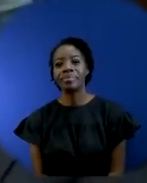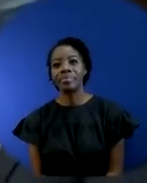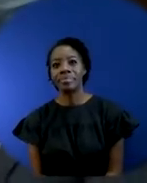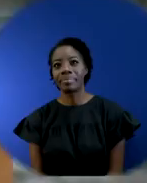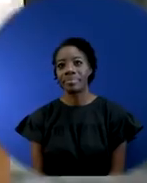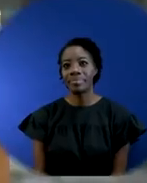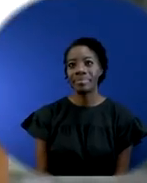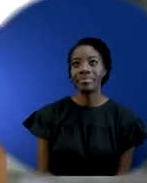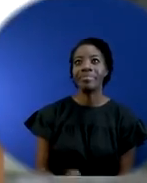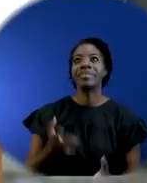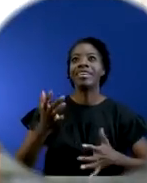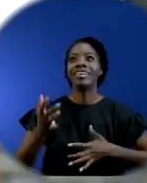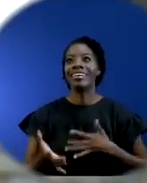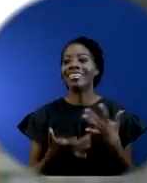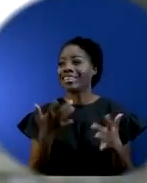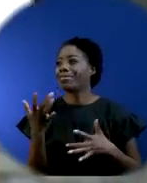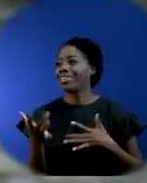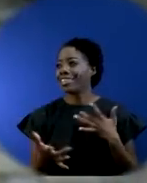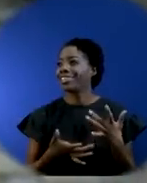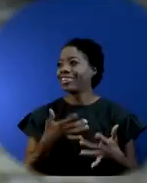Sing it good now.